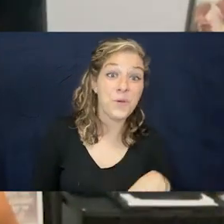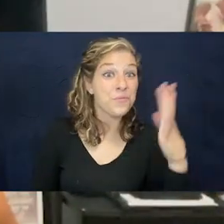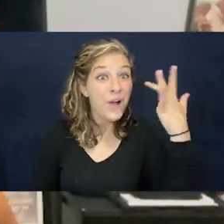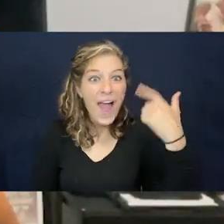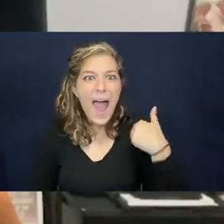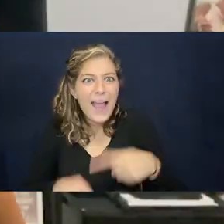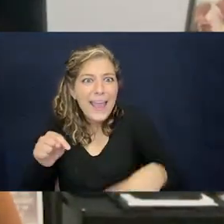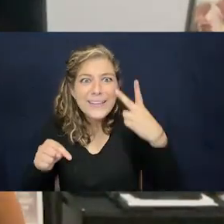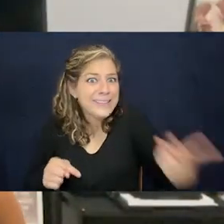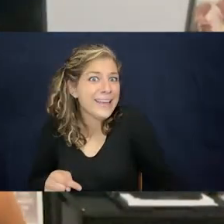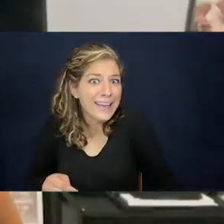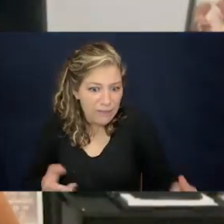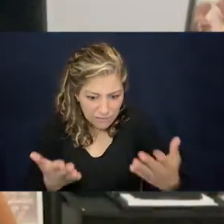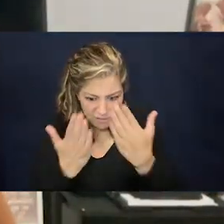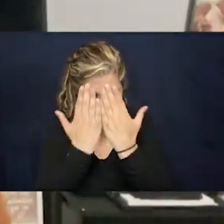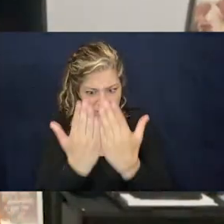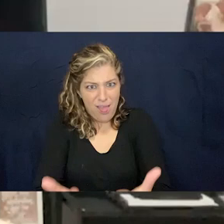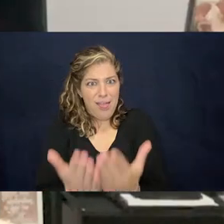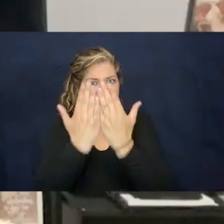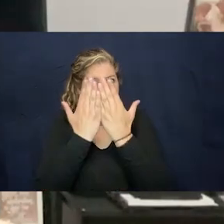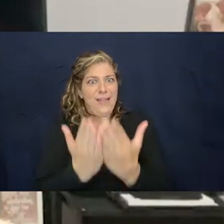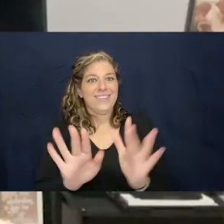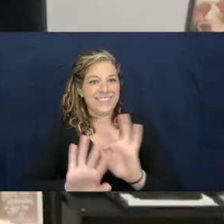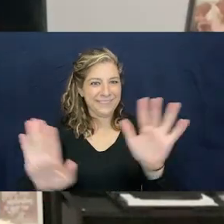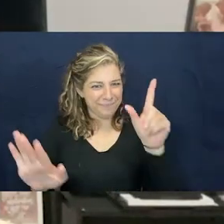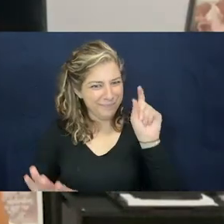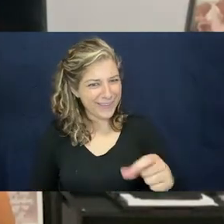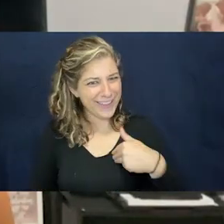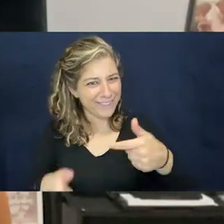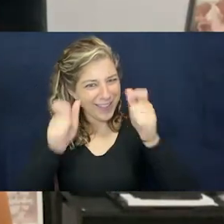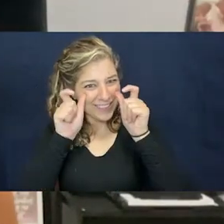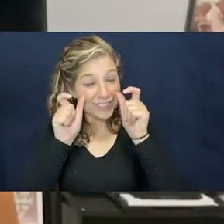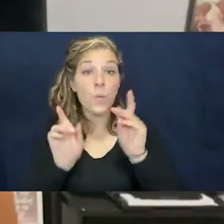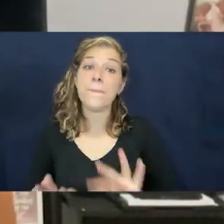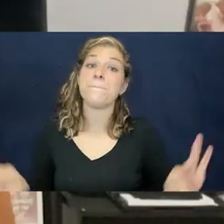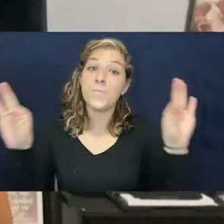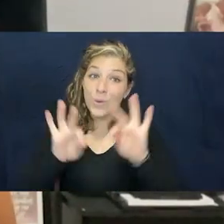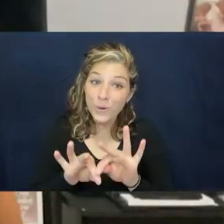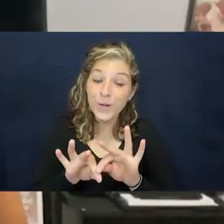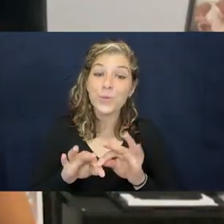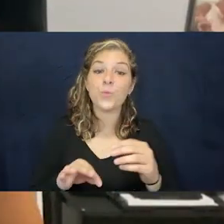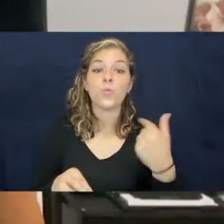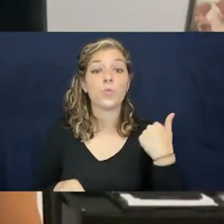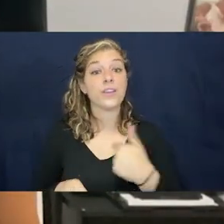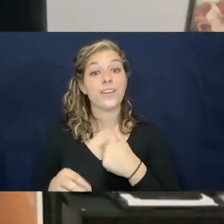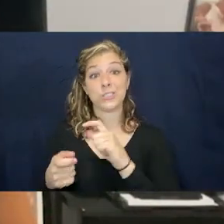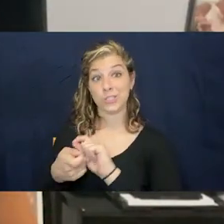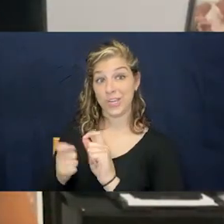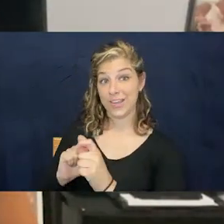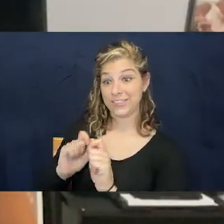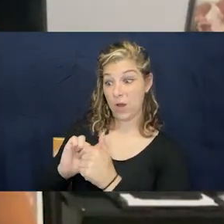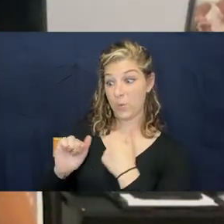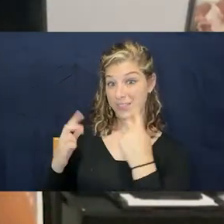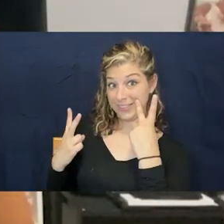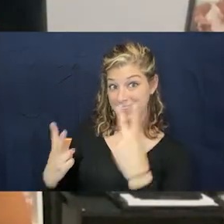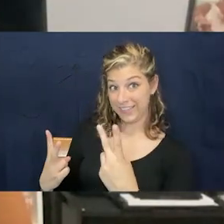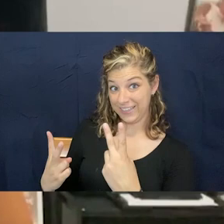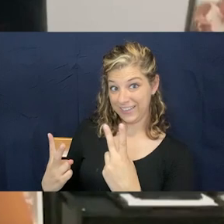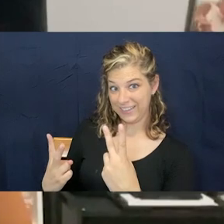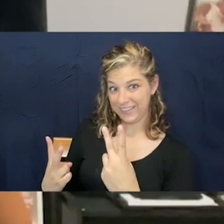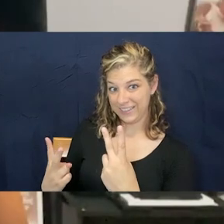glasses on, because I can't see without them. So it's important that when we change how